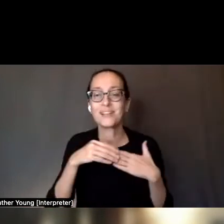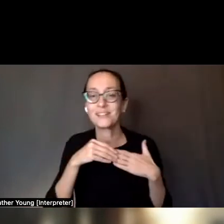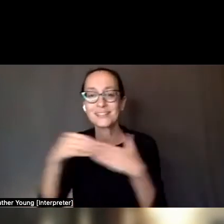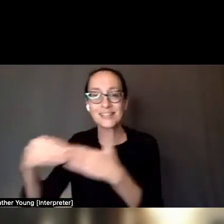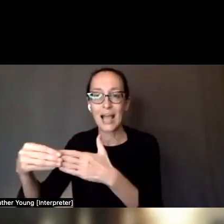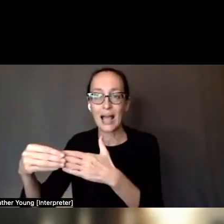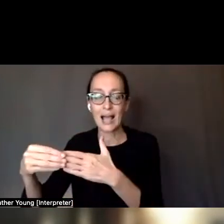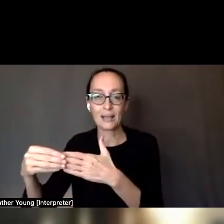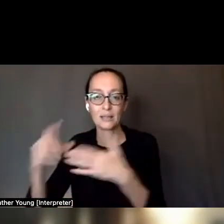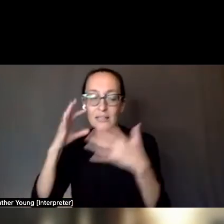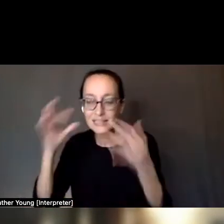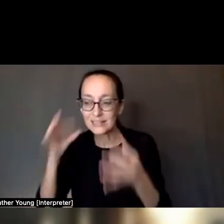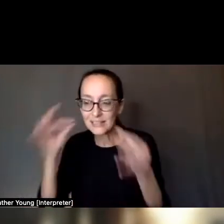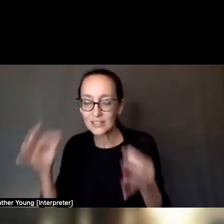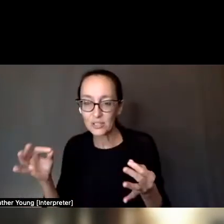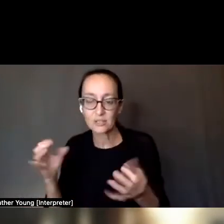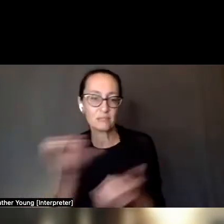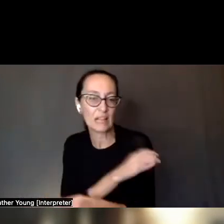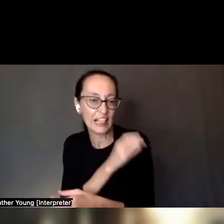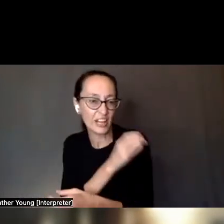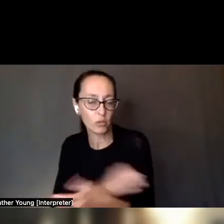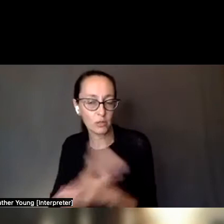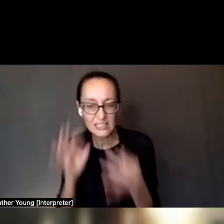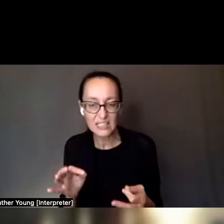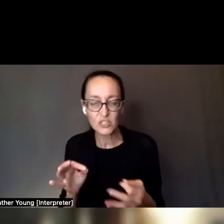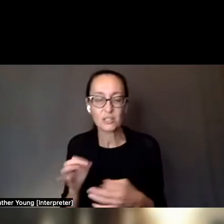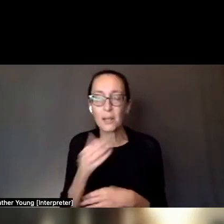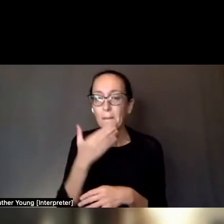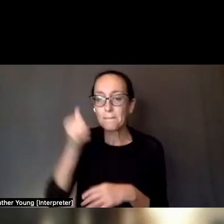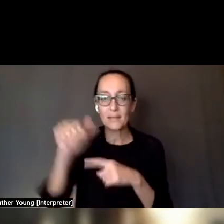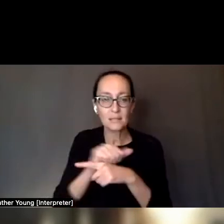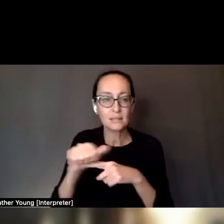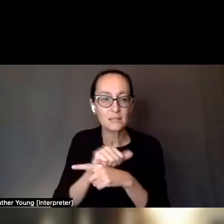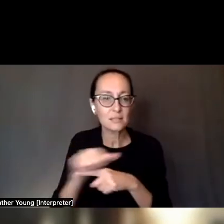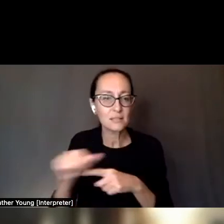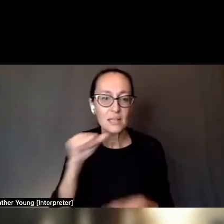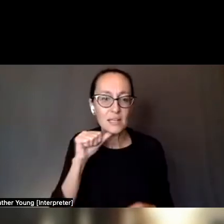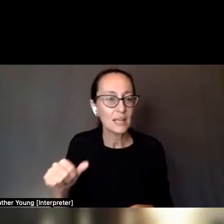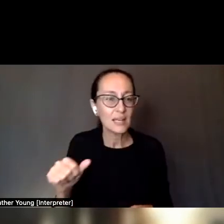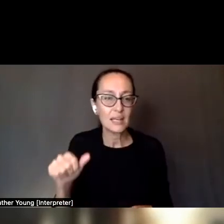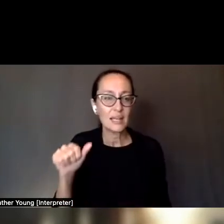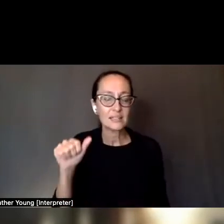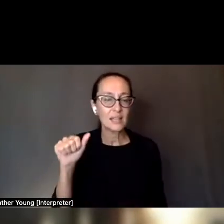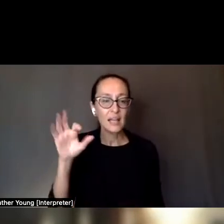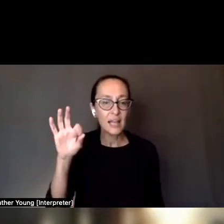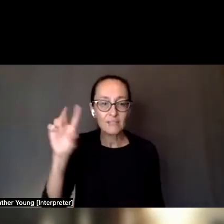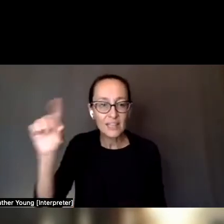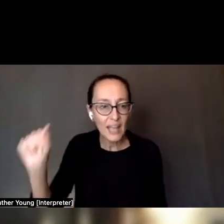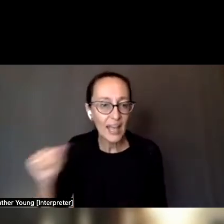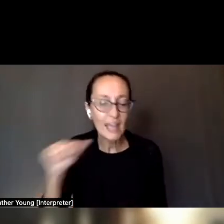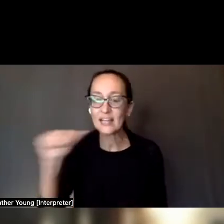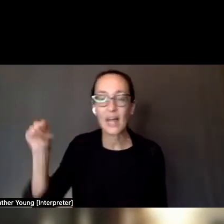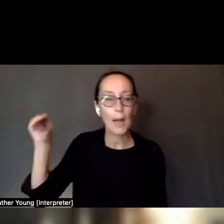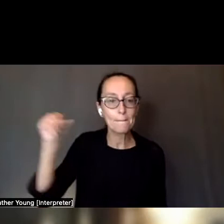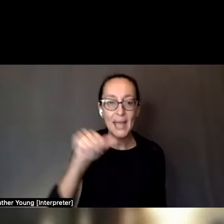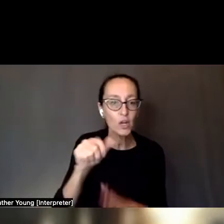making. That's best practice, not payer policies, not FDA, not Medicaid guidelines,